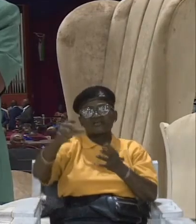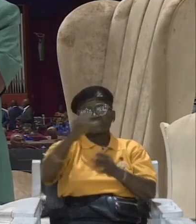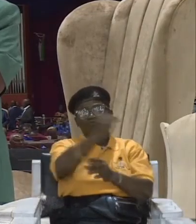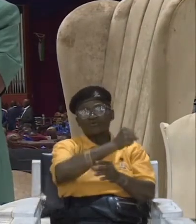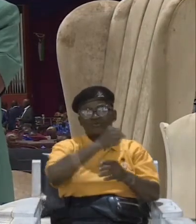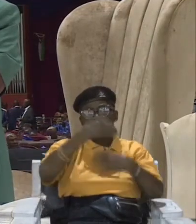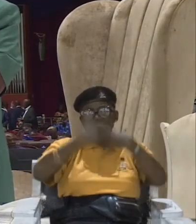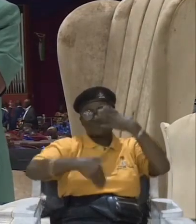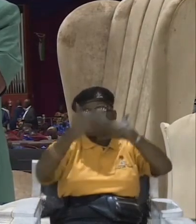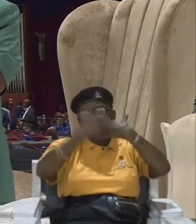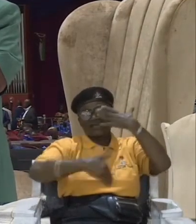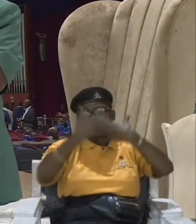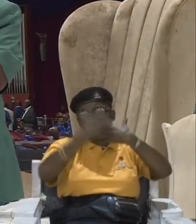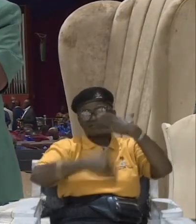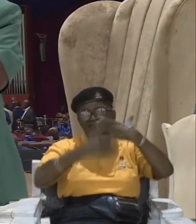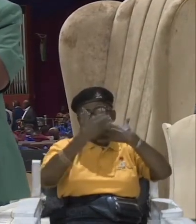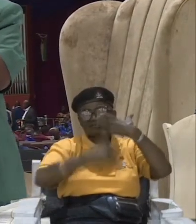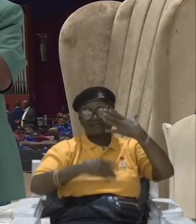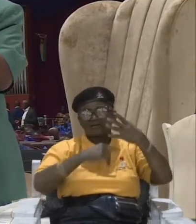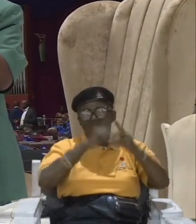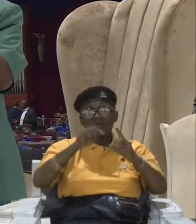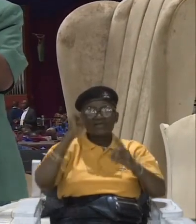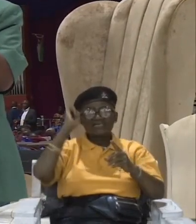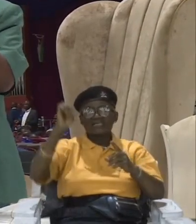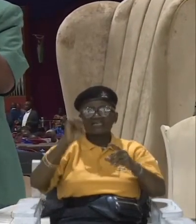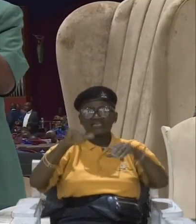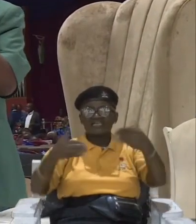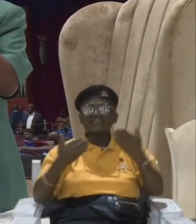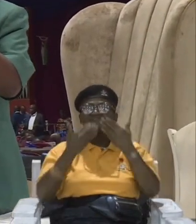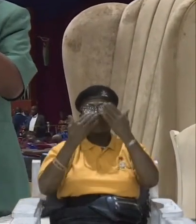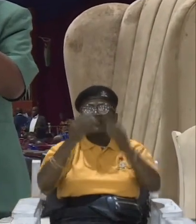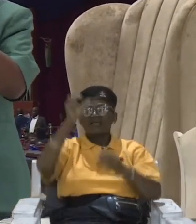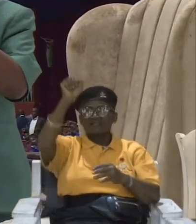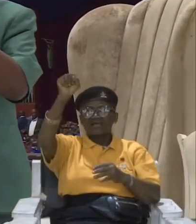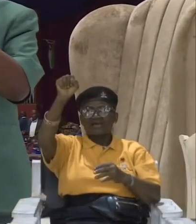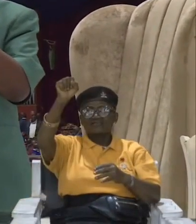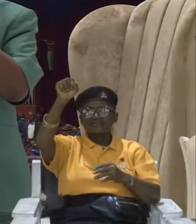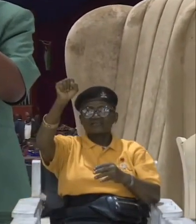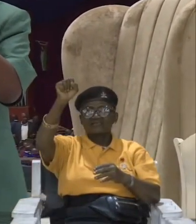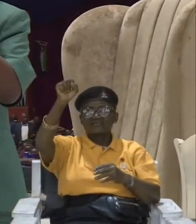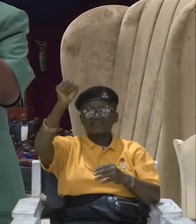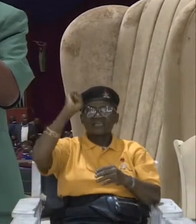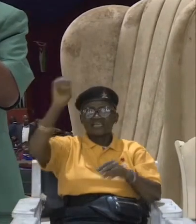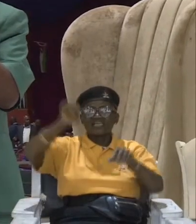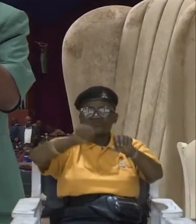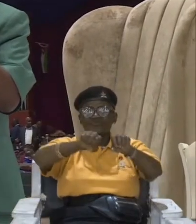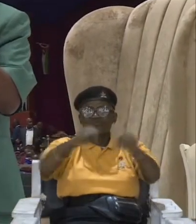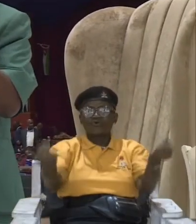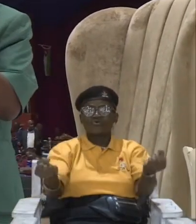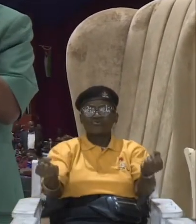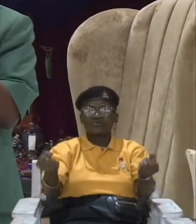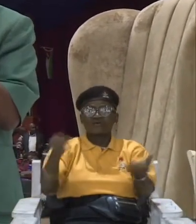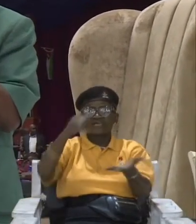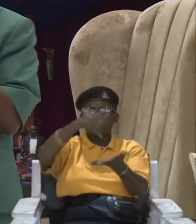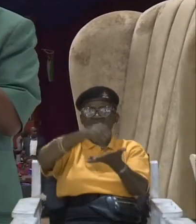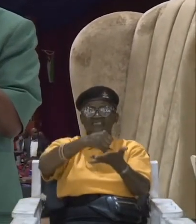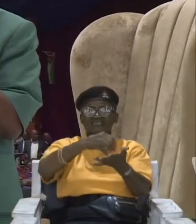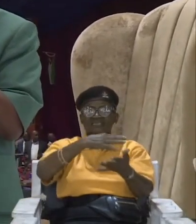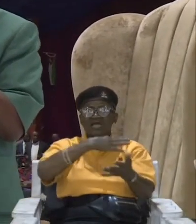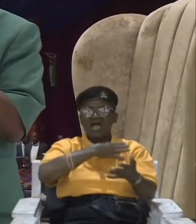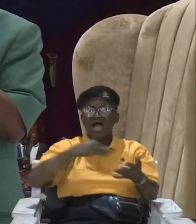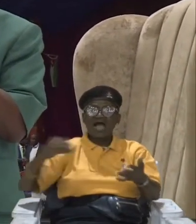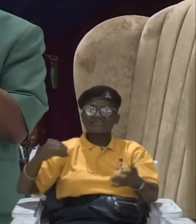bread. And when He had given thanks, He broke it and